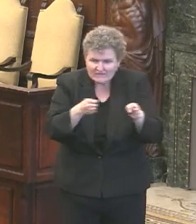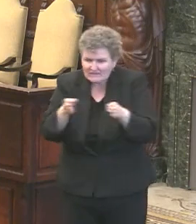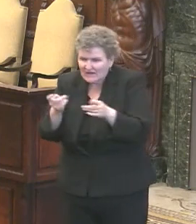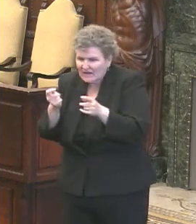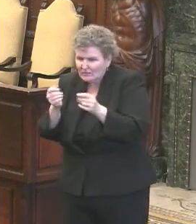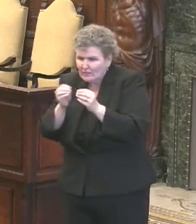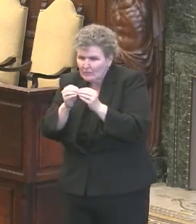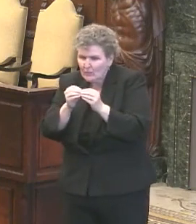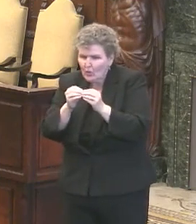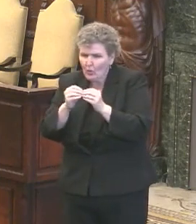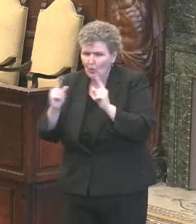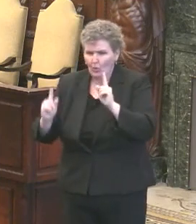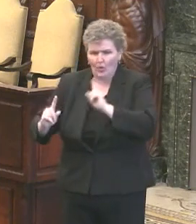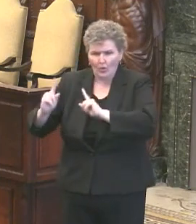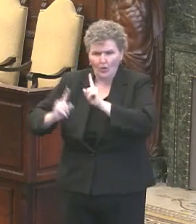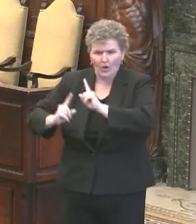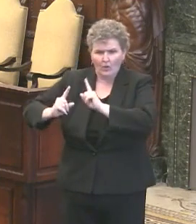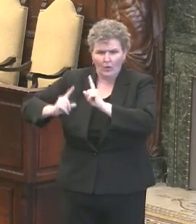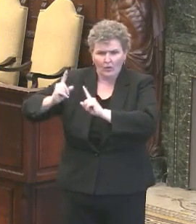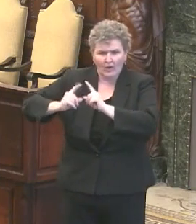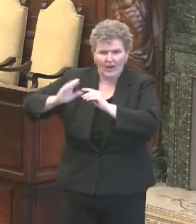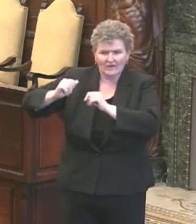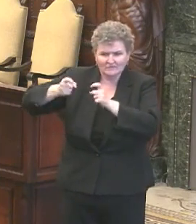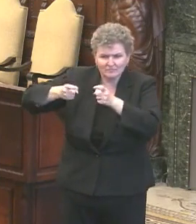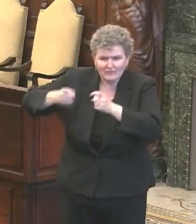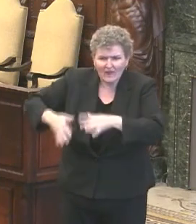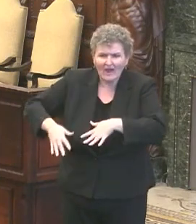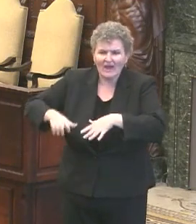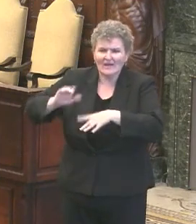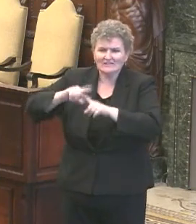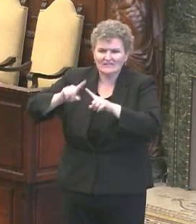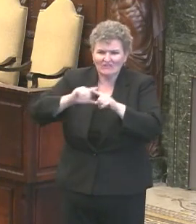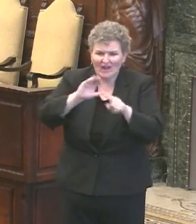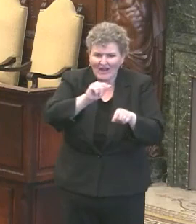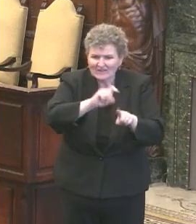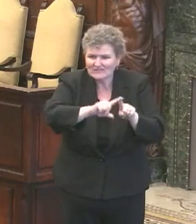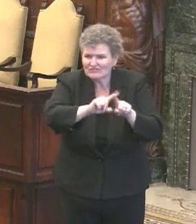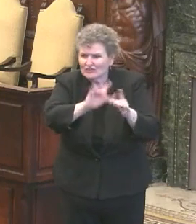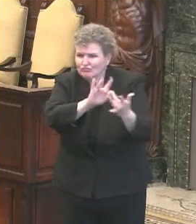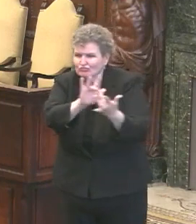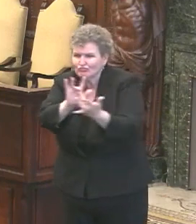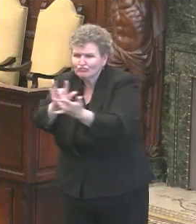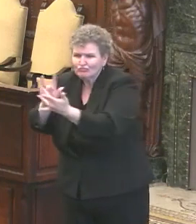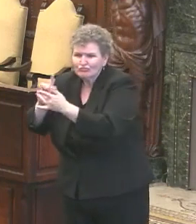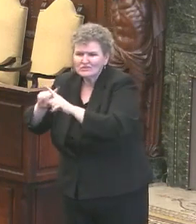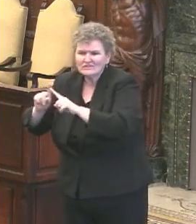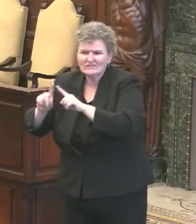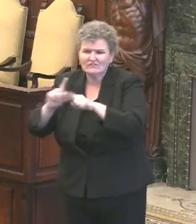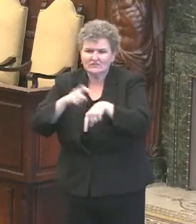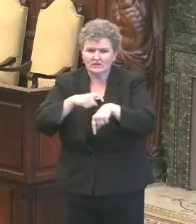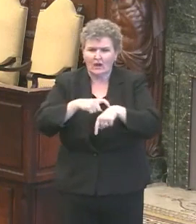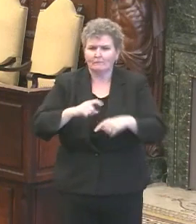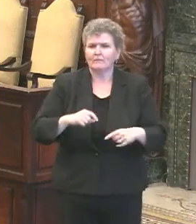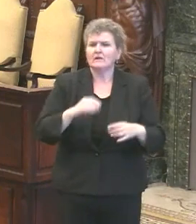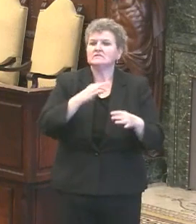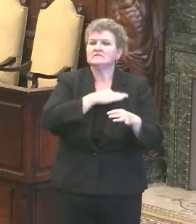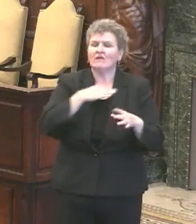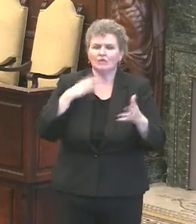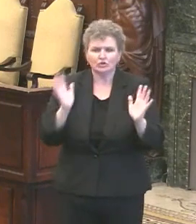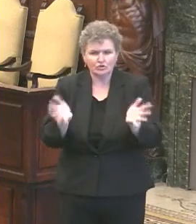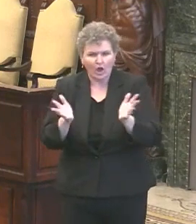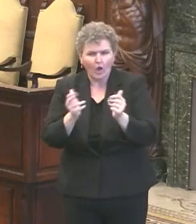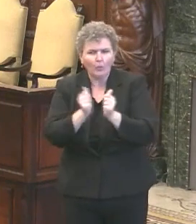from individually case managing every case and every contact to some guidance. And our staff will be talking to people when they do the